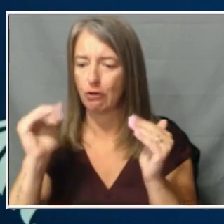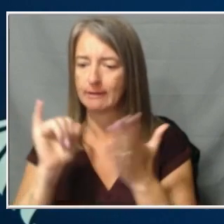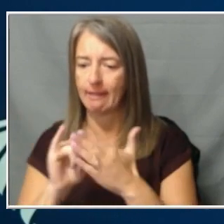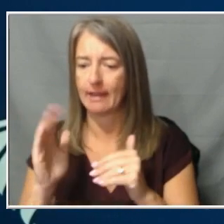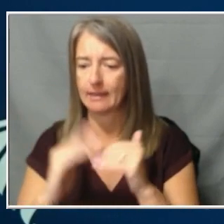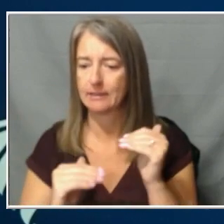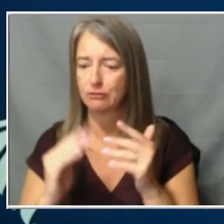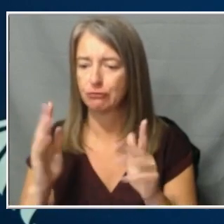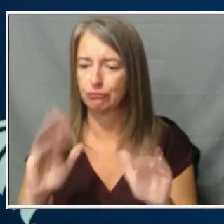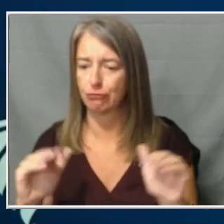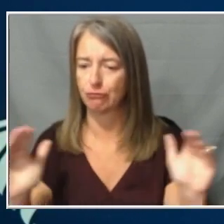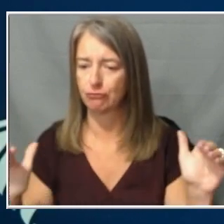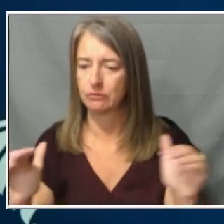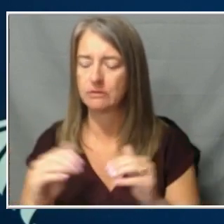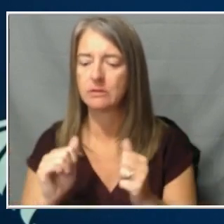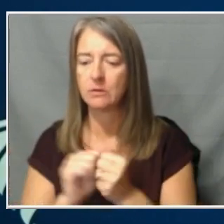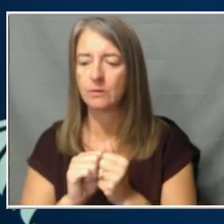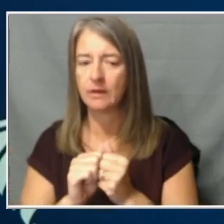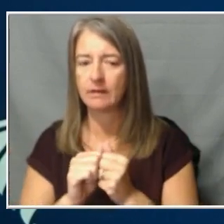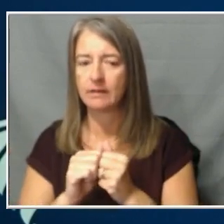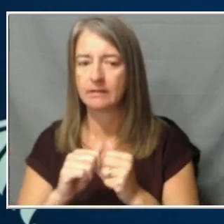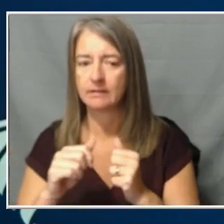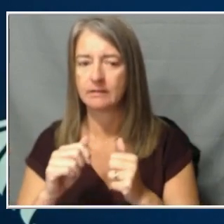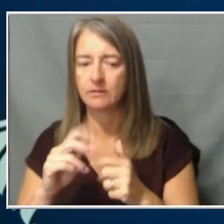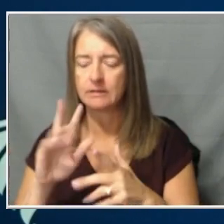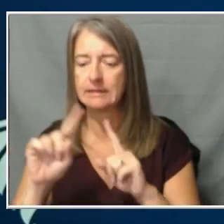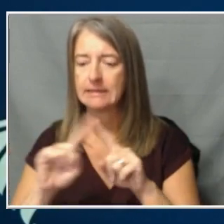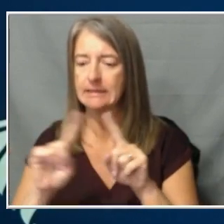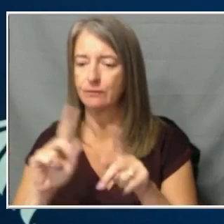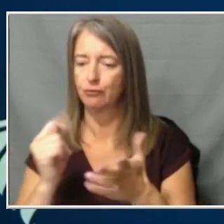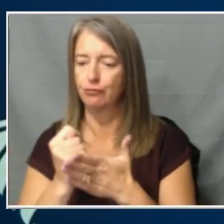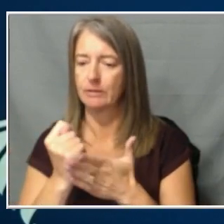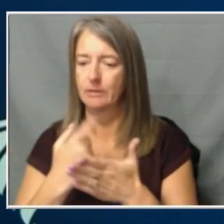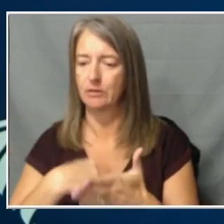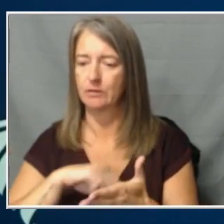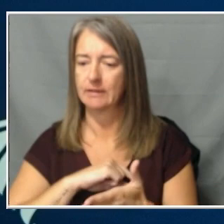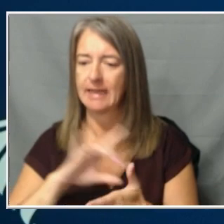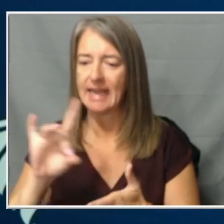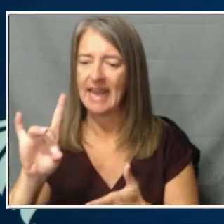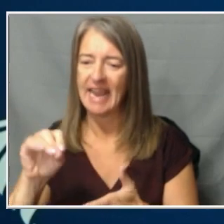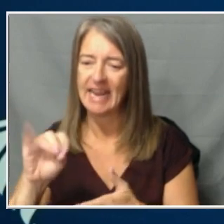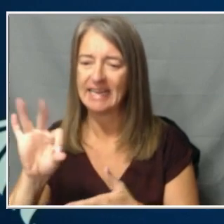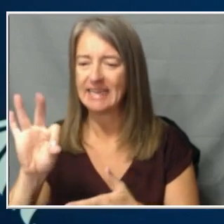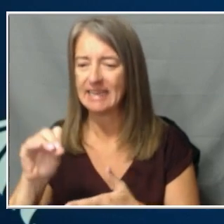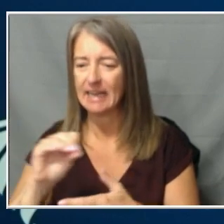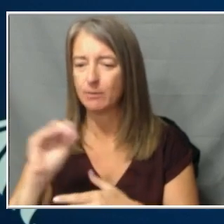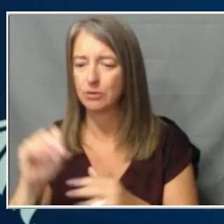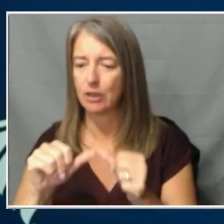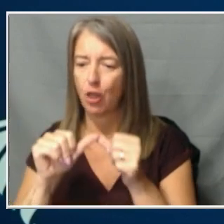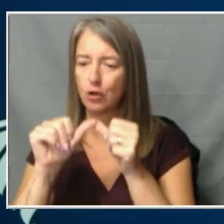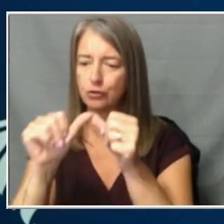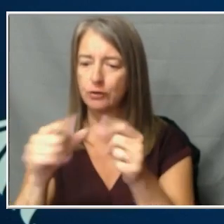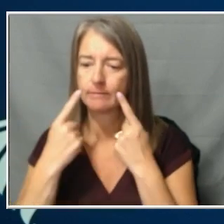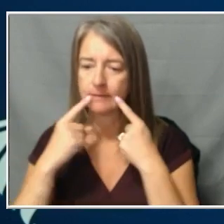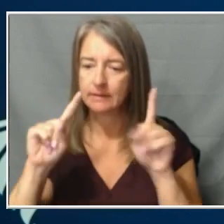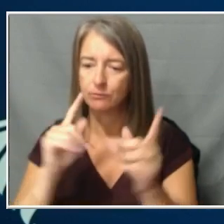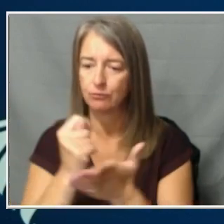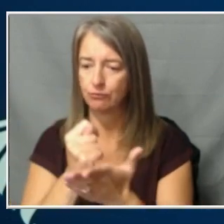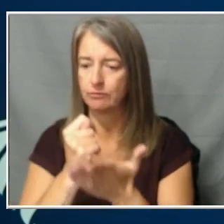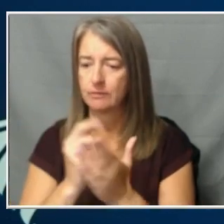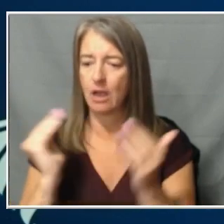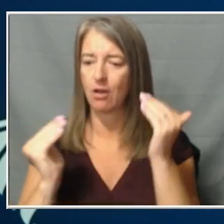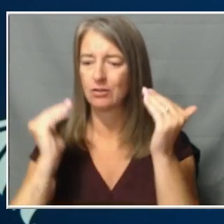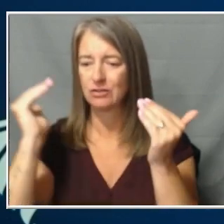in children, with the success of all the treatments that we have, there's a 80–90% long-term success of treating it. But in adults, it's